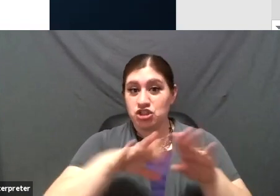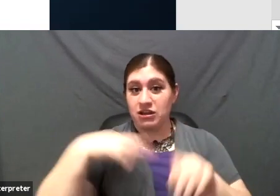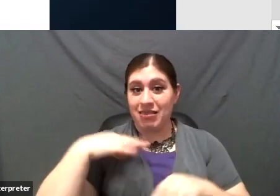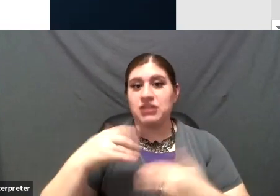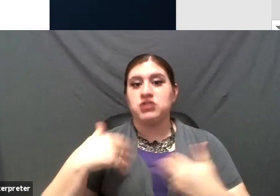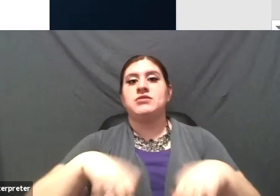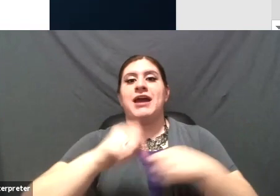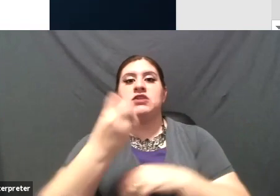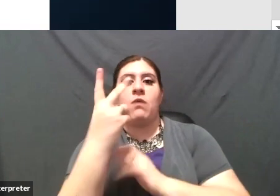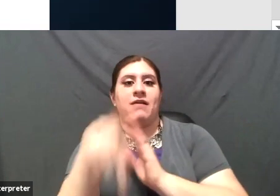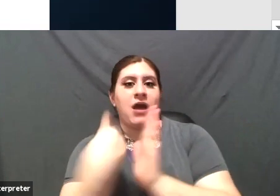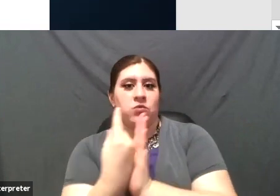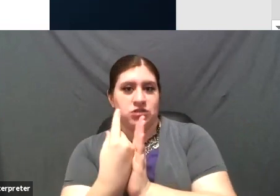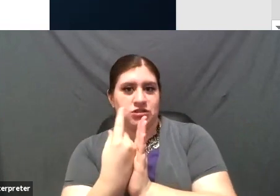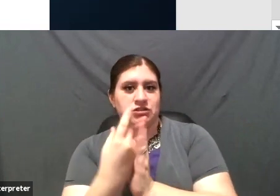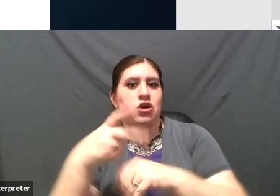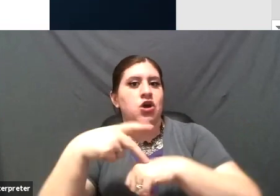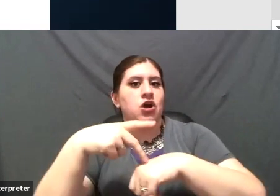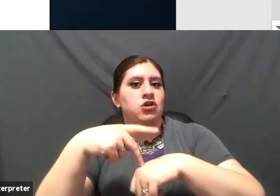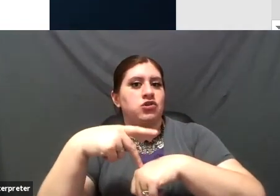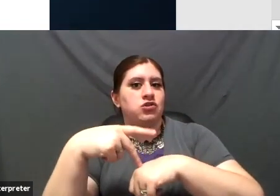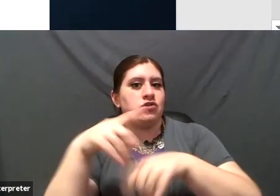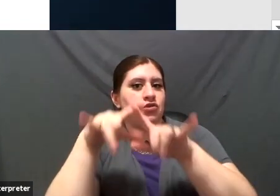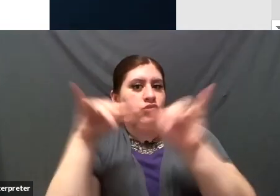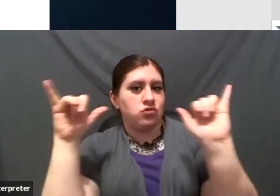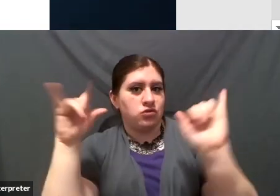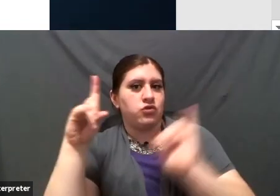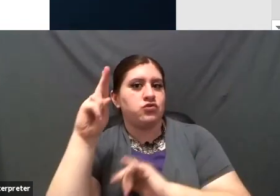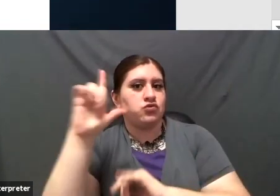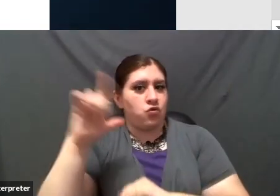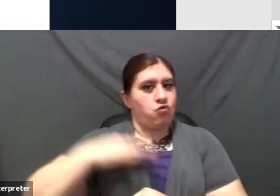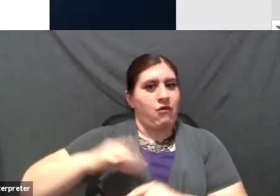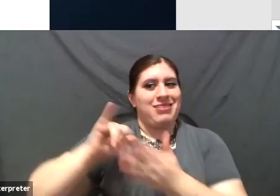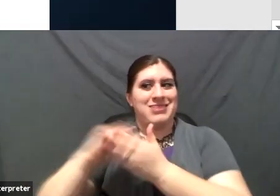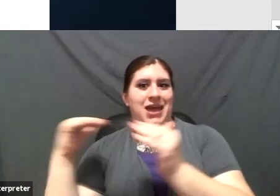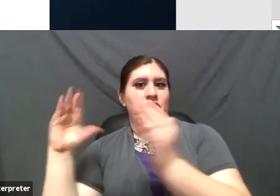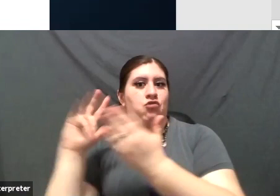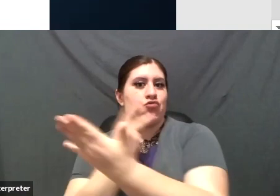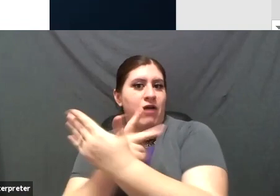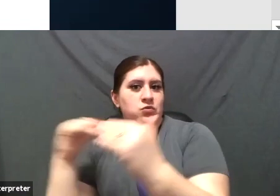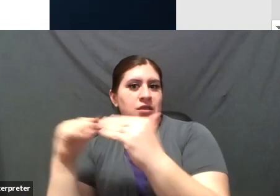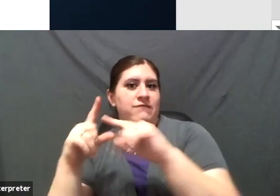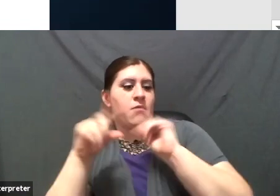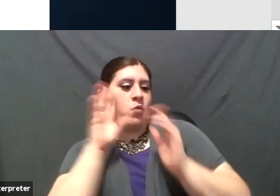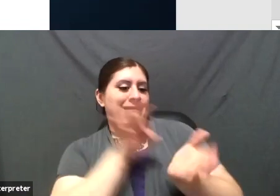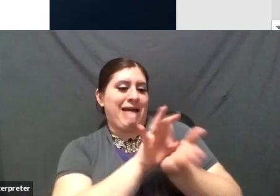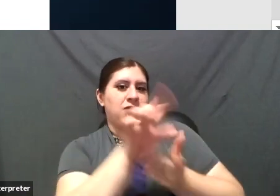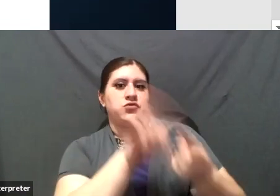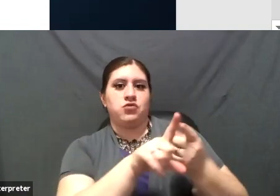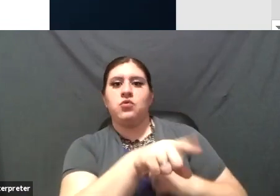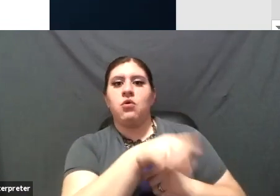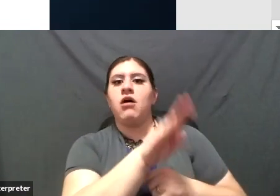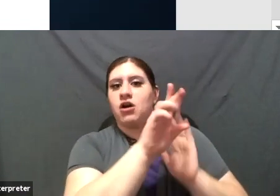12 hours in their dual credit. Essentially, you take them at the graduate level, but they also count towards your undergraduate